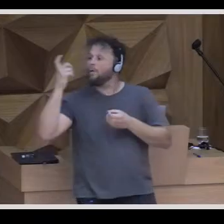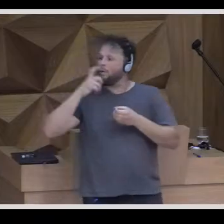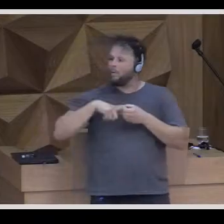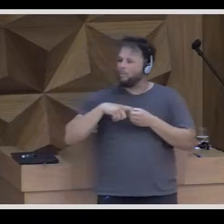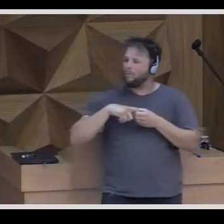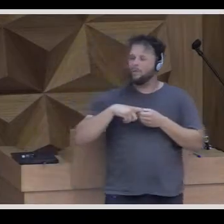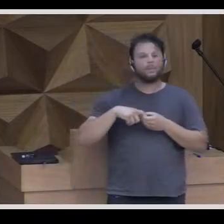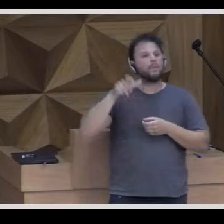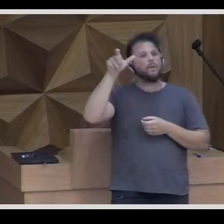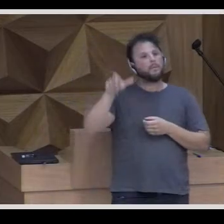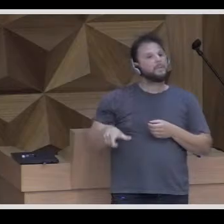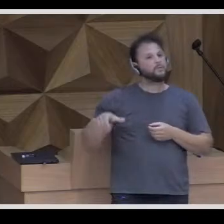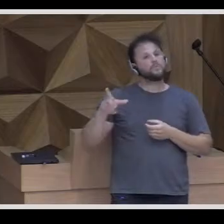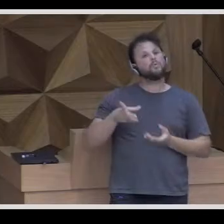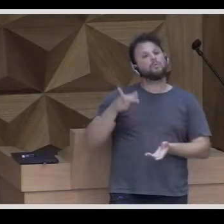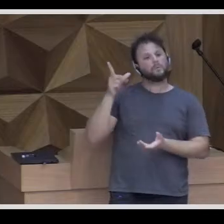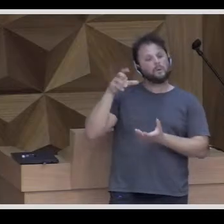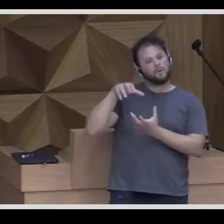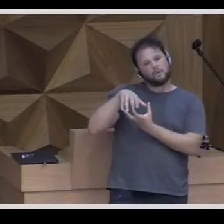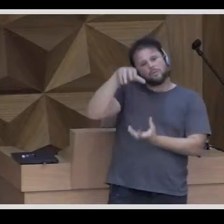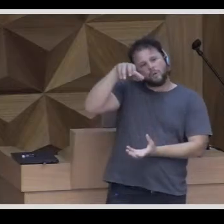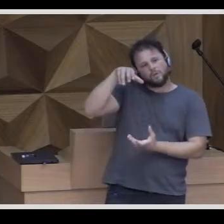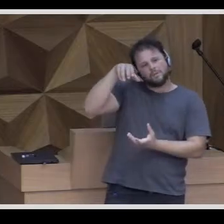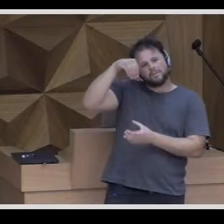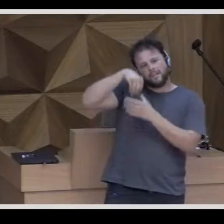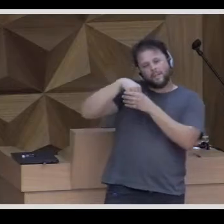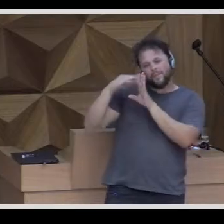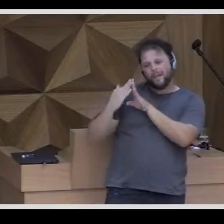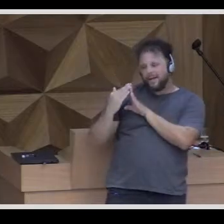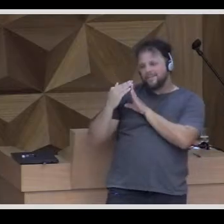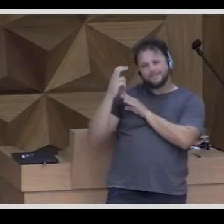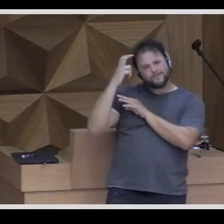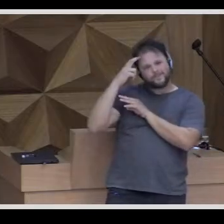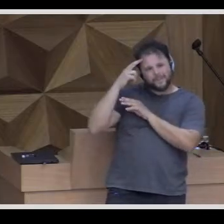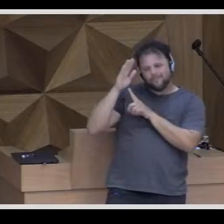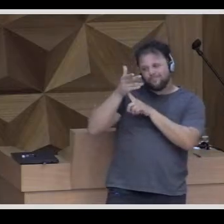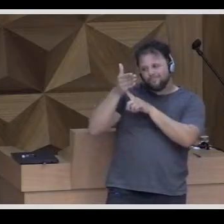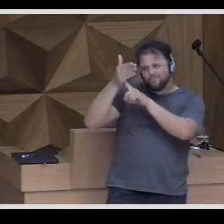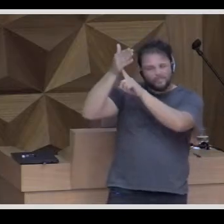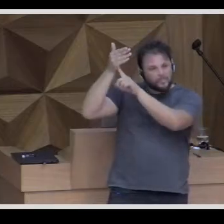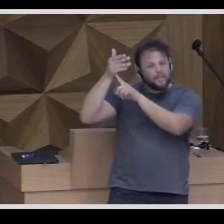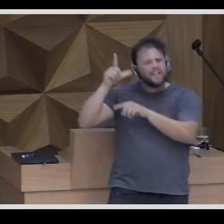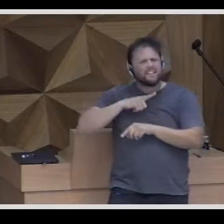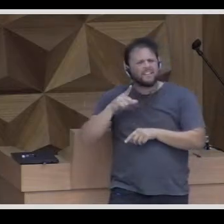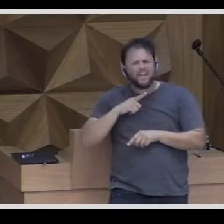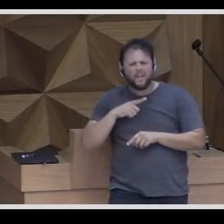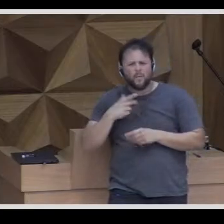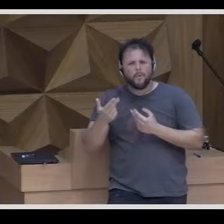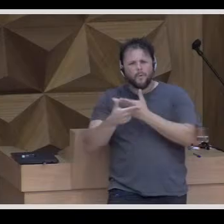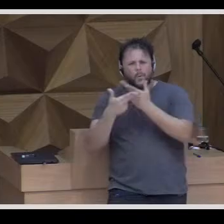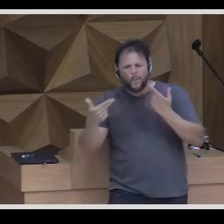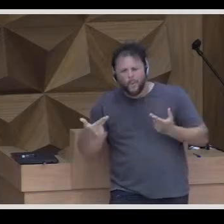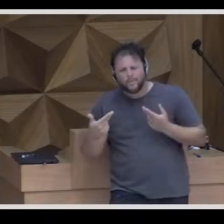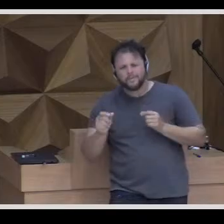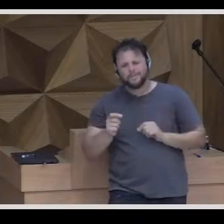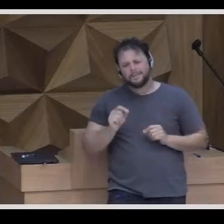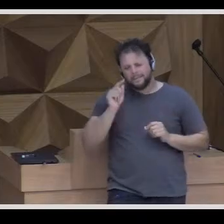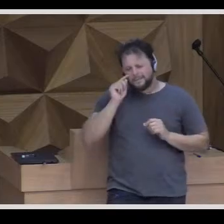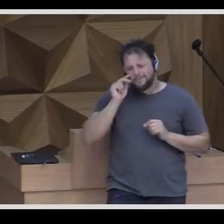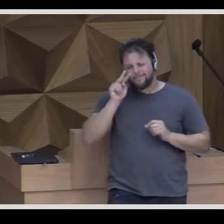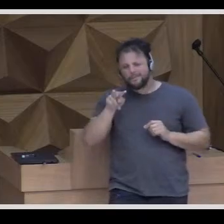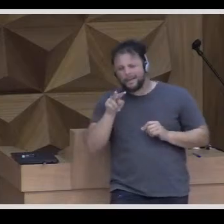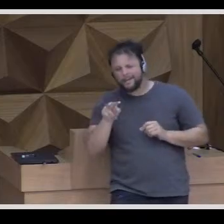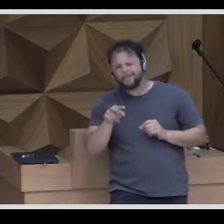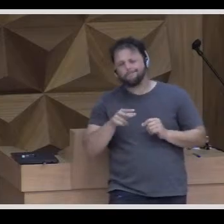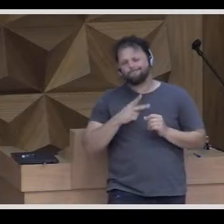there's sort of an assumption built into that. And one of the assumptions that's built into that is that as you get older